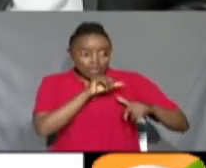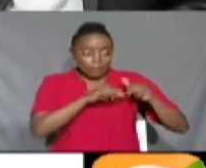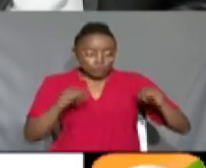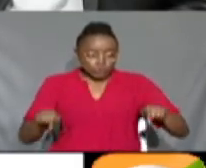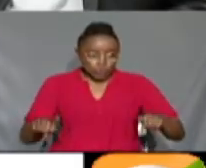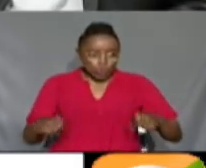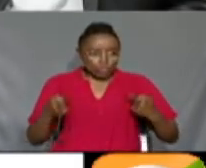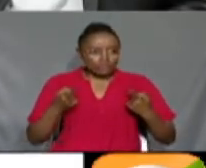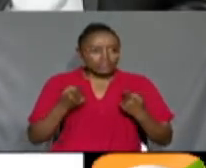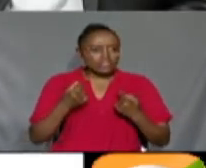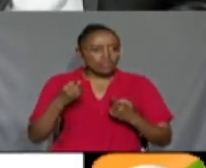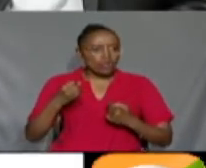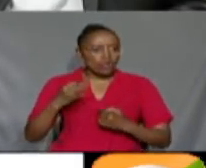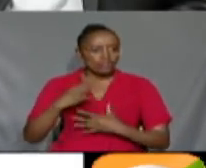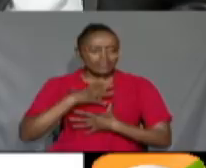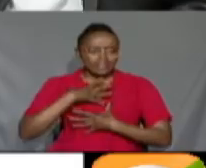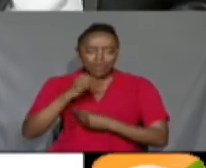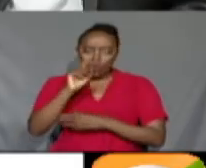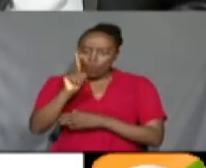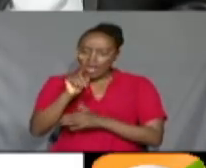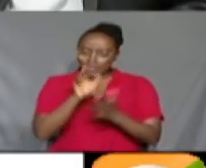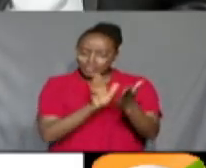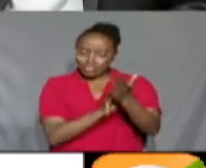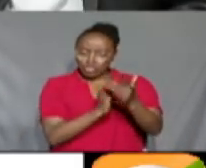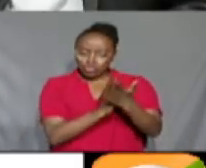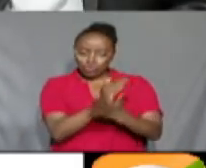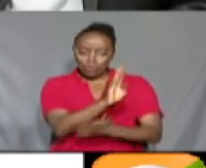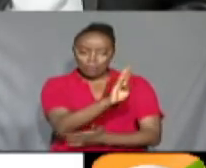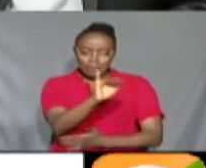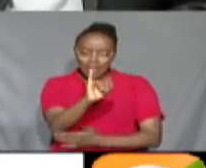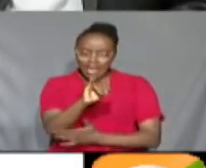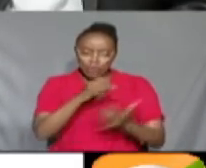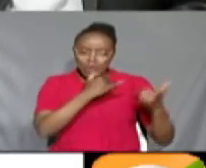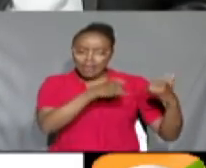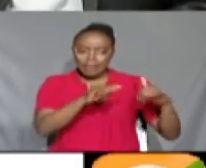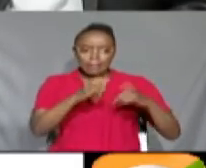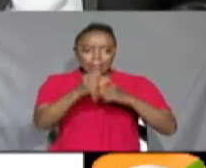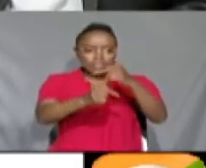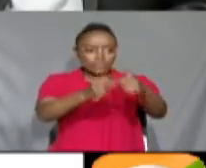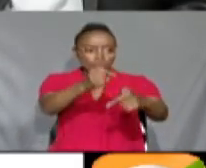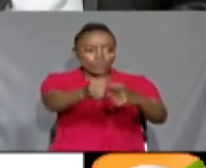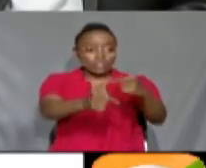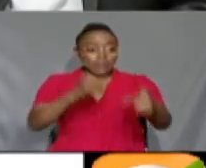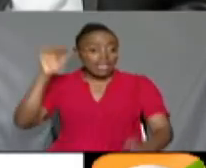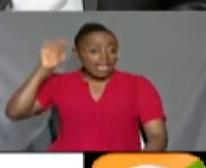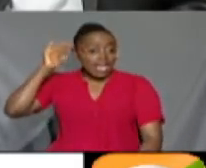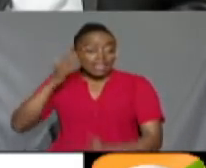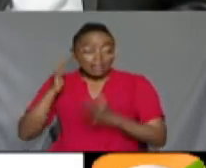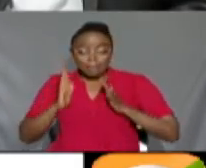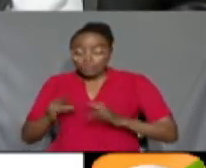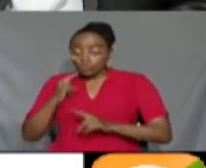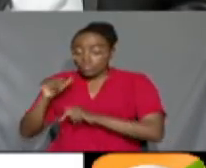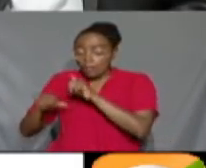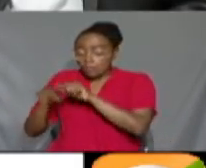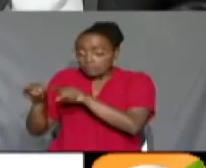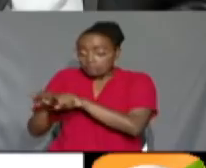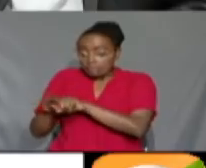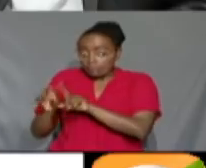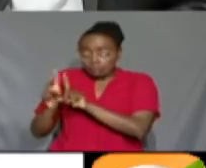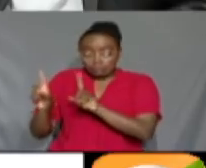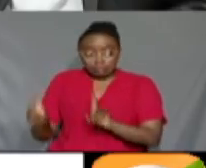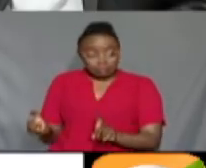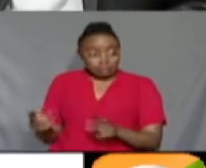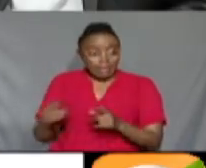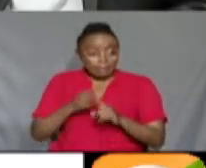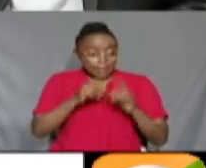of interest, that is one of the recommendations of BBI. So we are implementing it. Well, I haven't had anyone directly referring to that as implementation. But I have